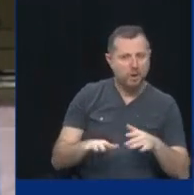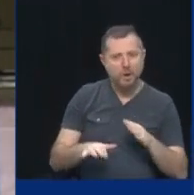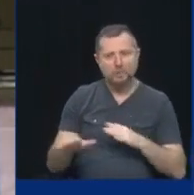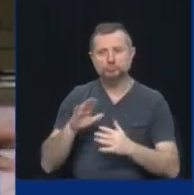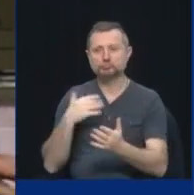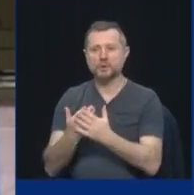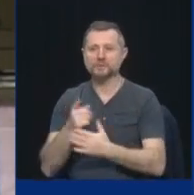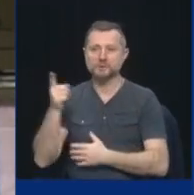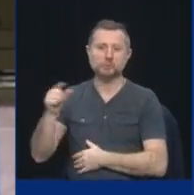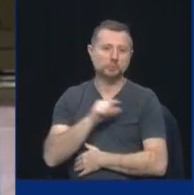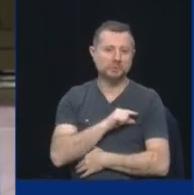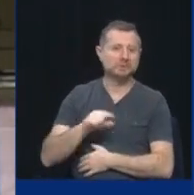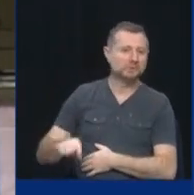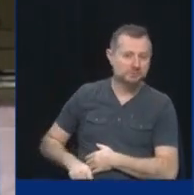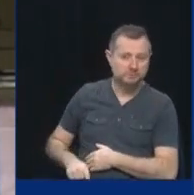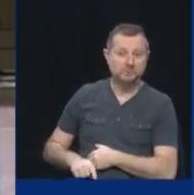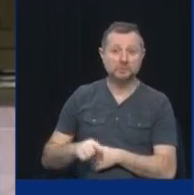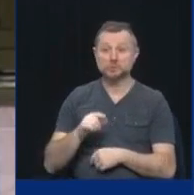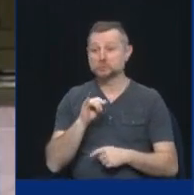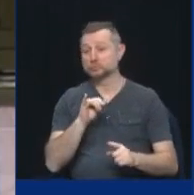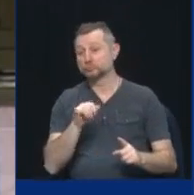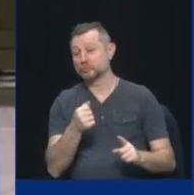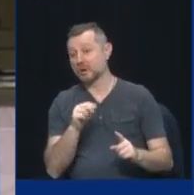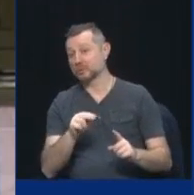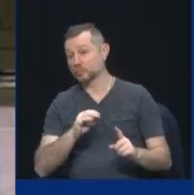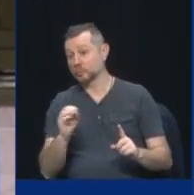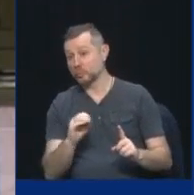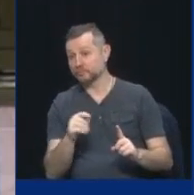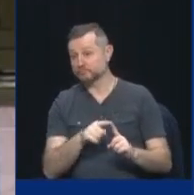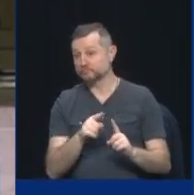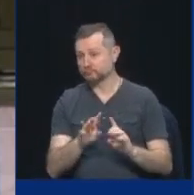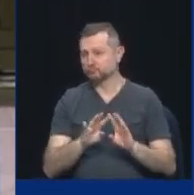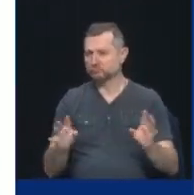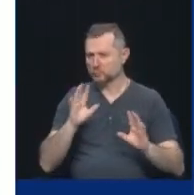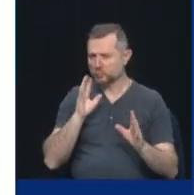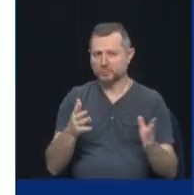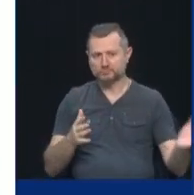side, Jano and his team will be doing that.